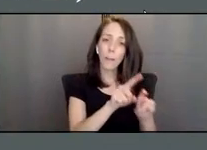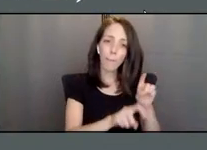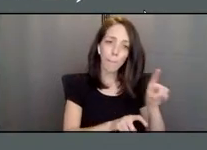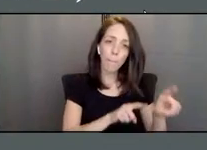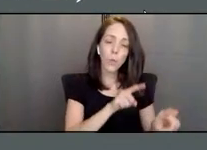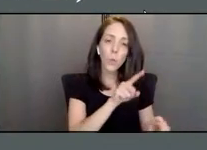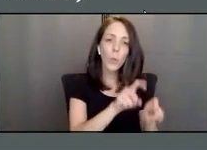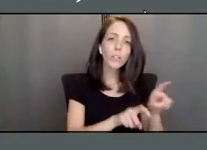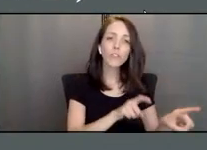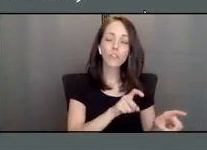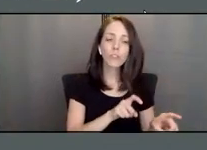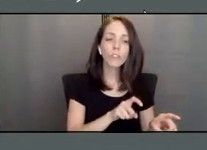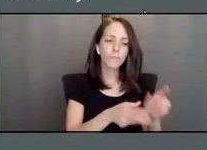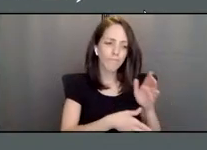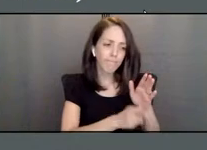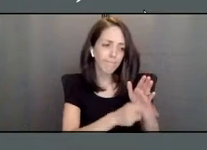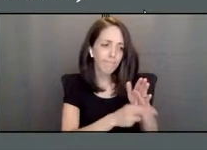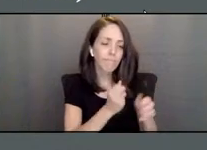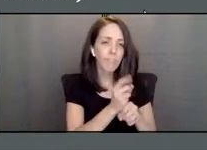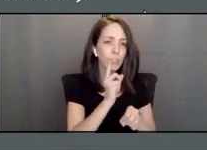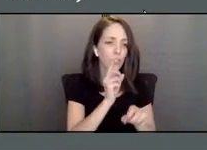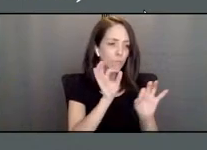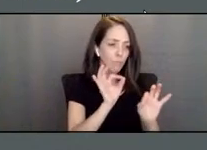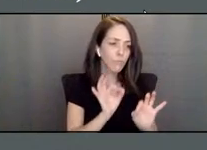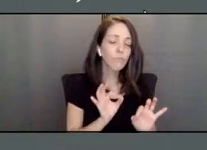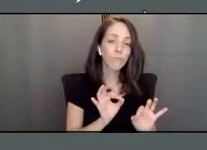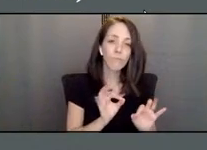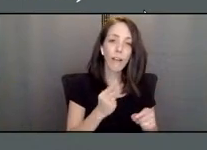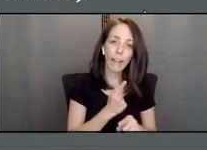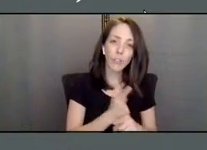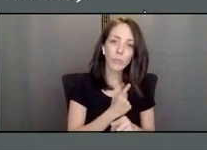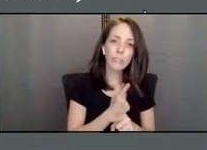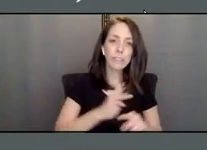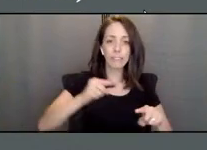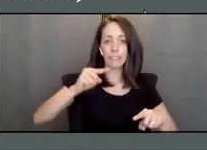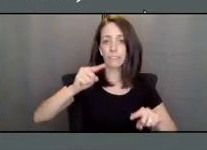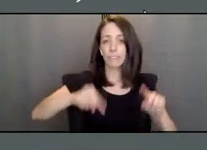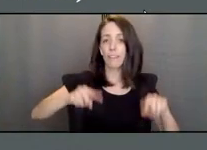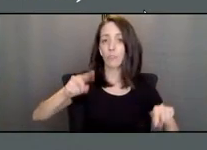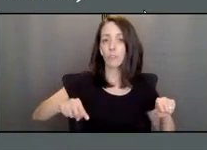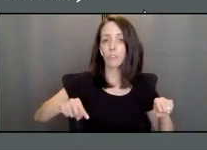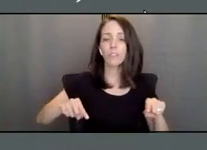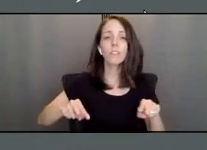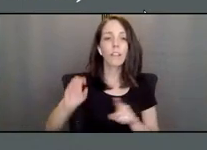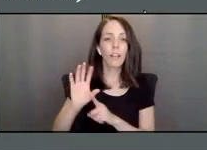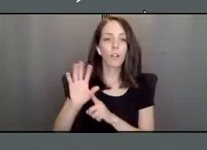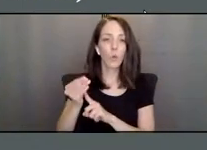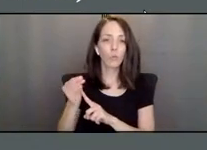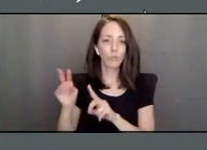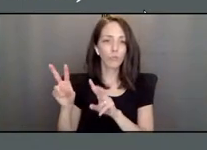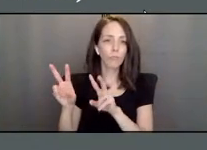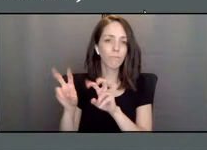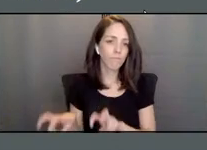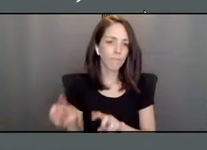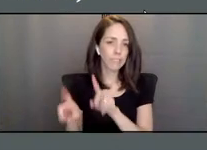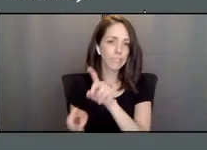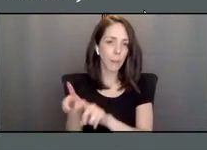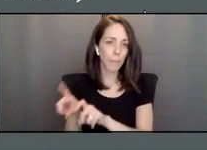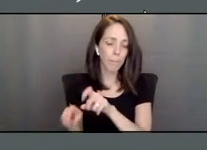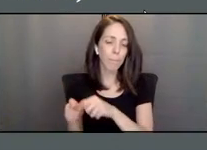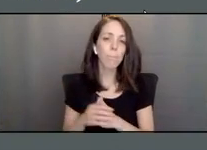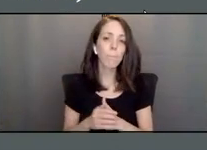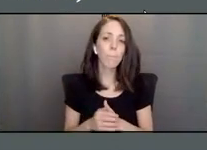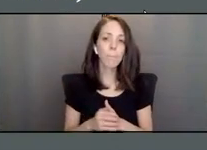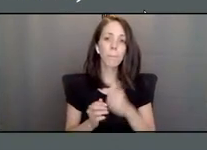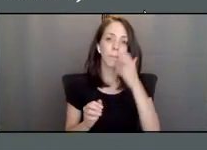the curricula to ensure lack of bias, accuracy, diversity, and multicultural examples. Linda Felver, a member of our School of Nursing faculty,